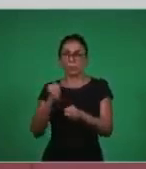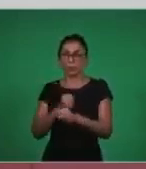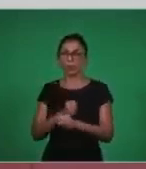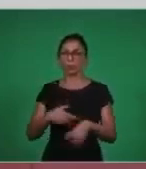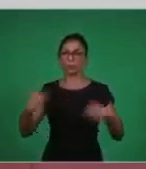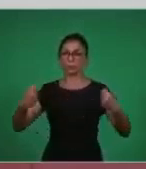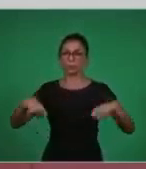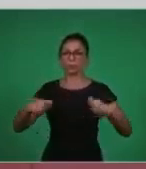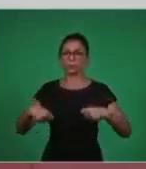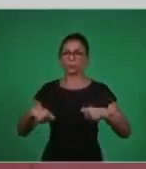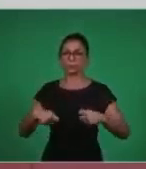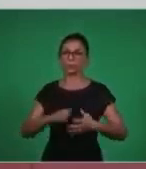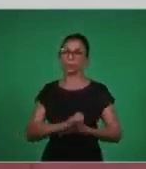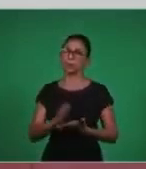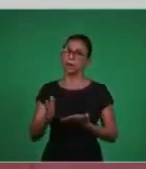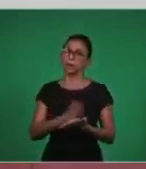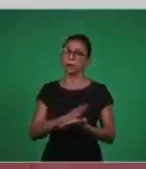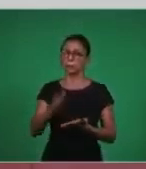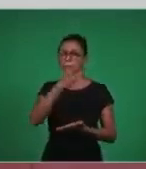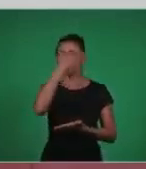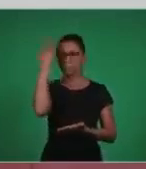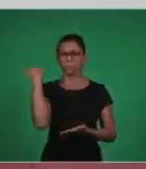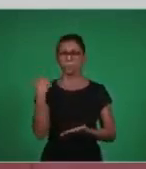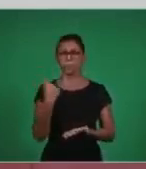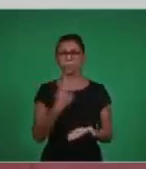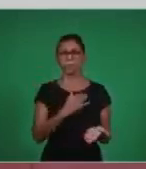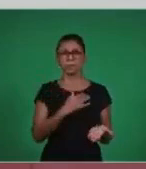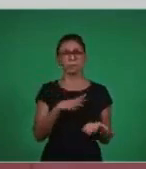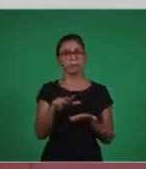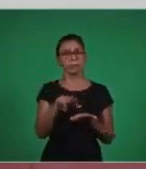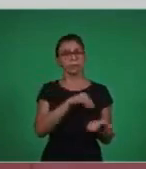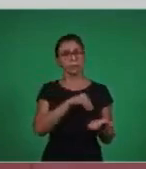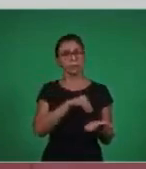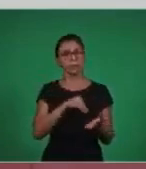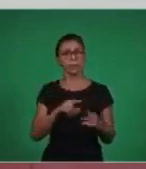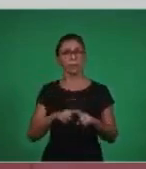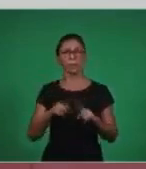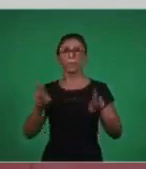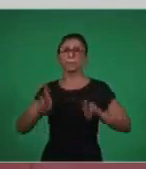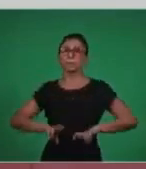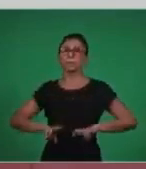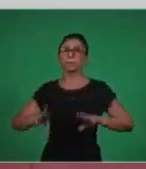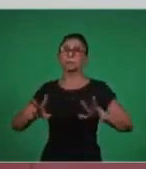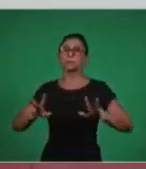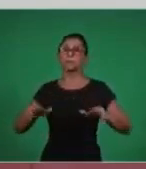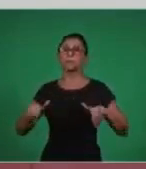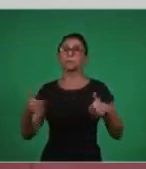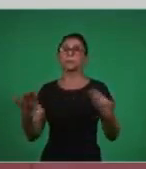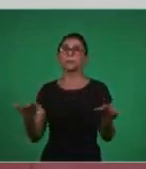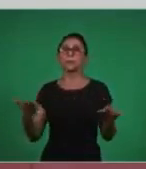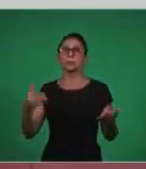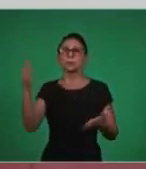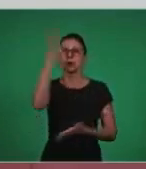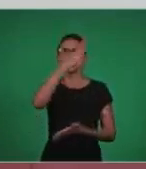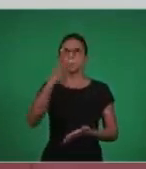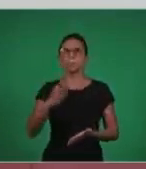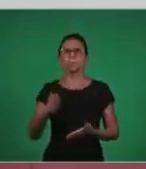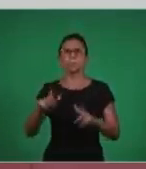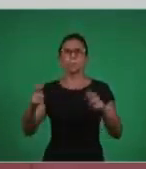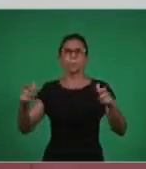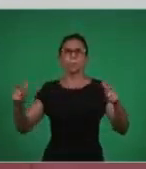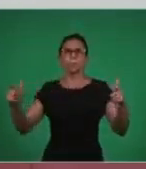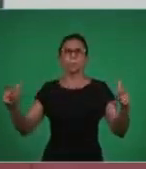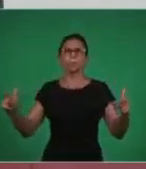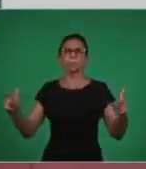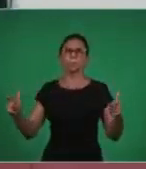need, many are going to try to imitate us. And the difference is in that we are a body in